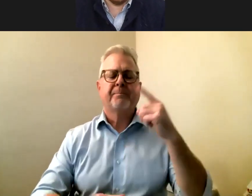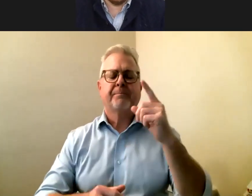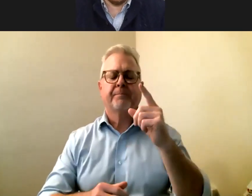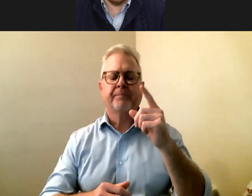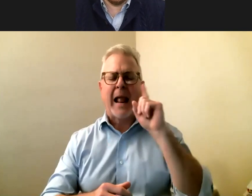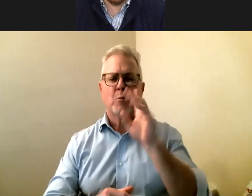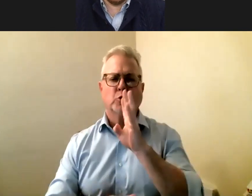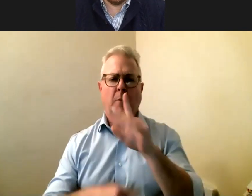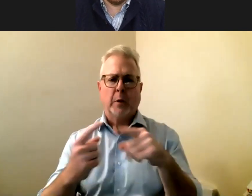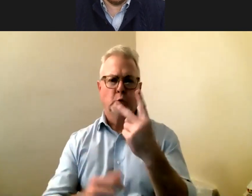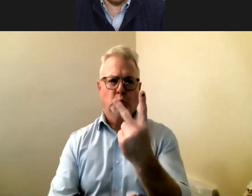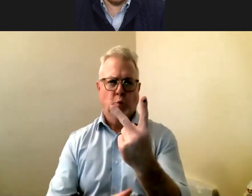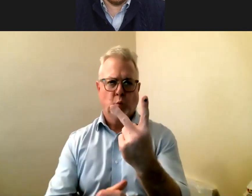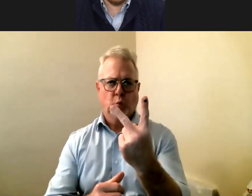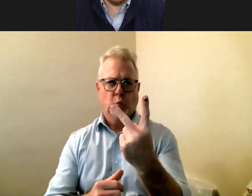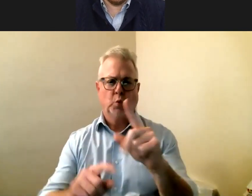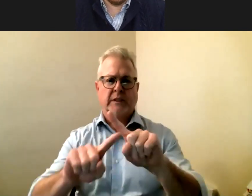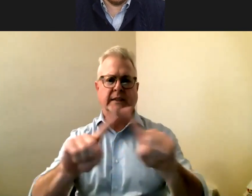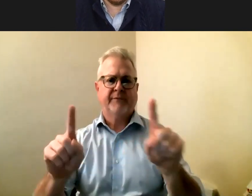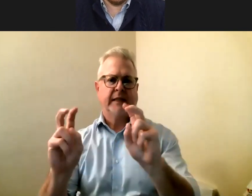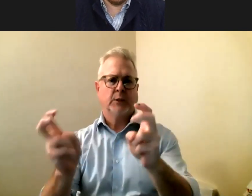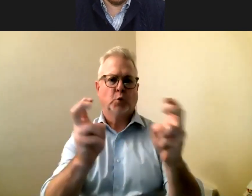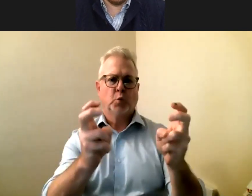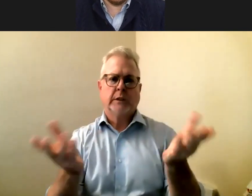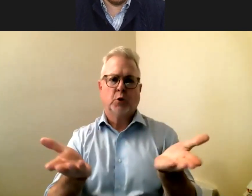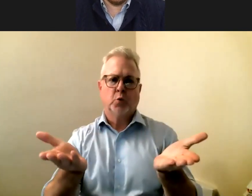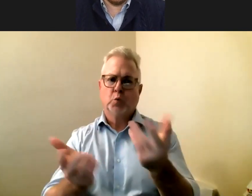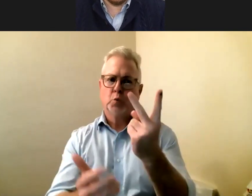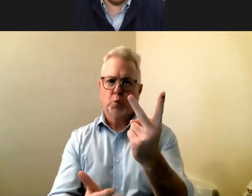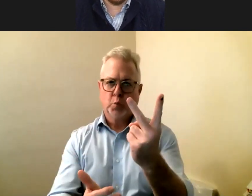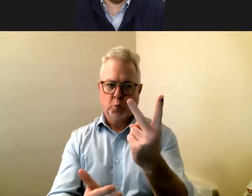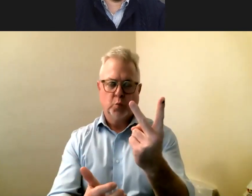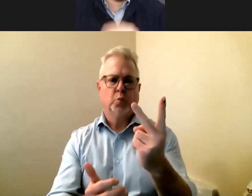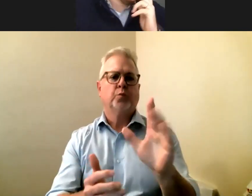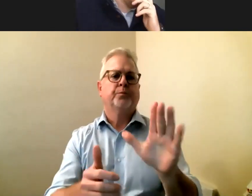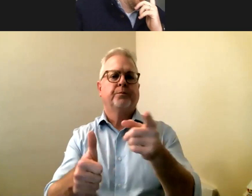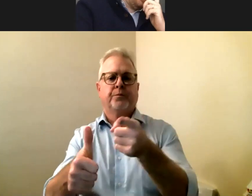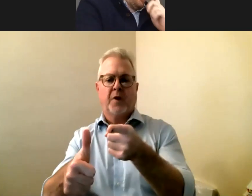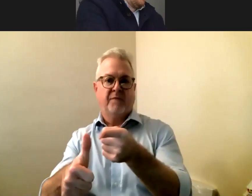if you don't mind. I wanted to talk about two different issues here.